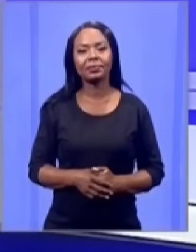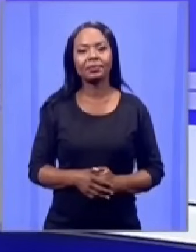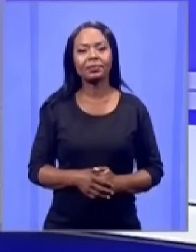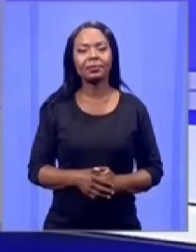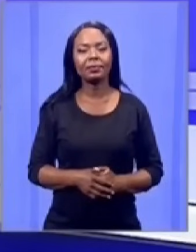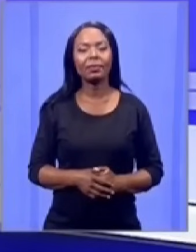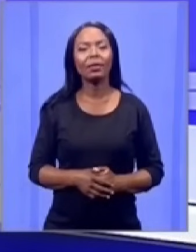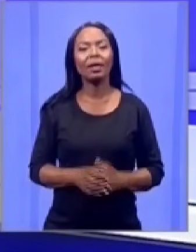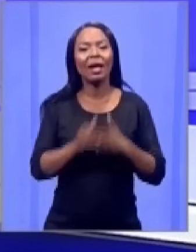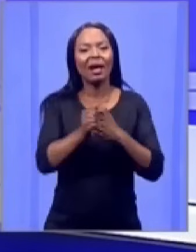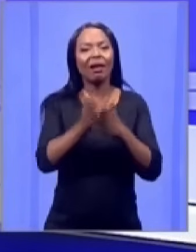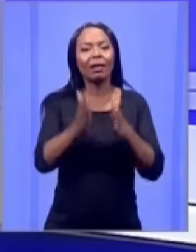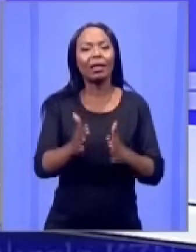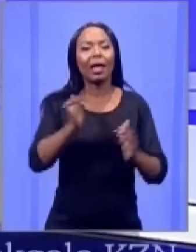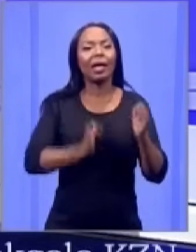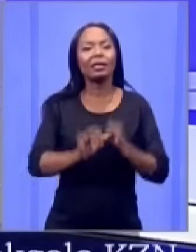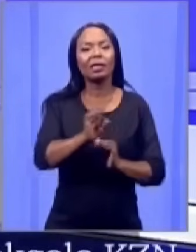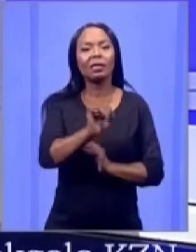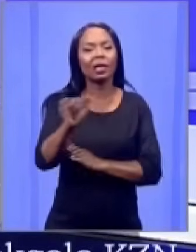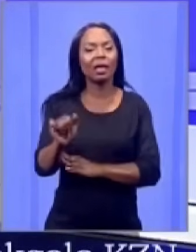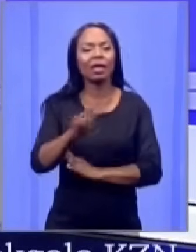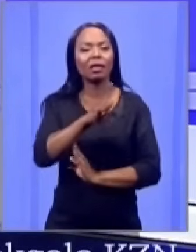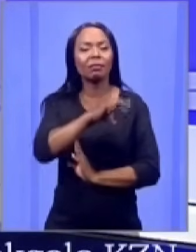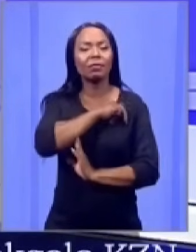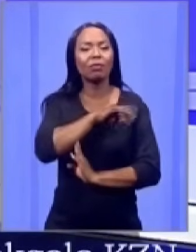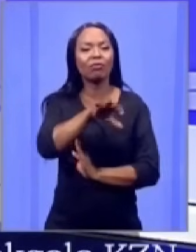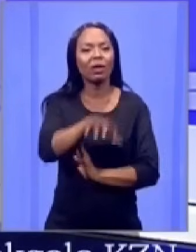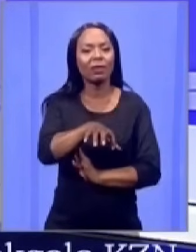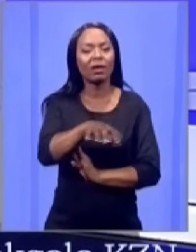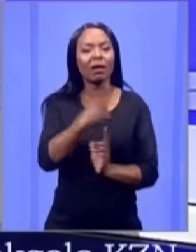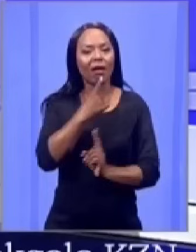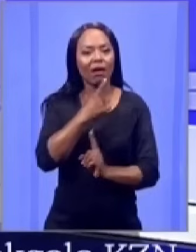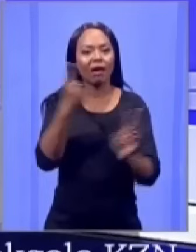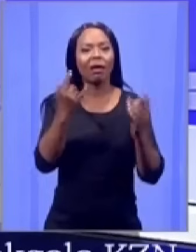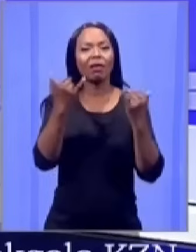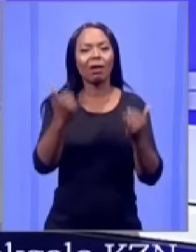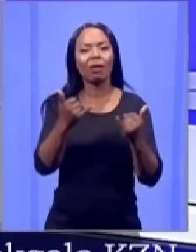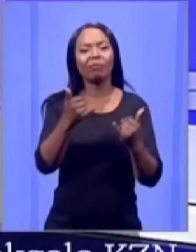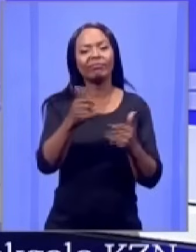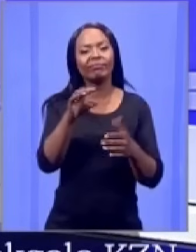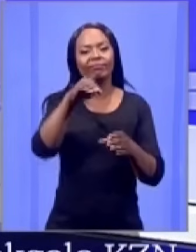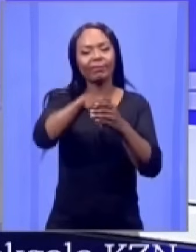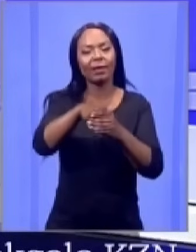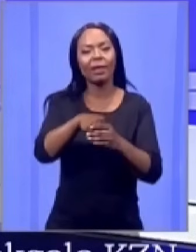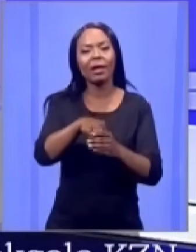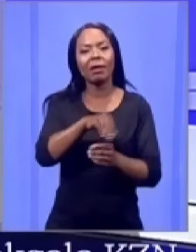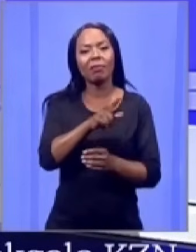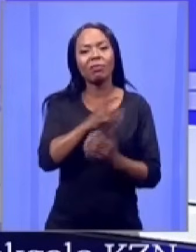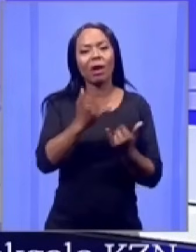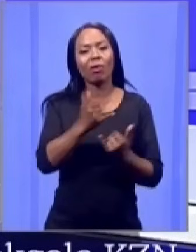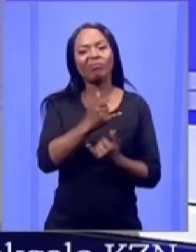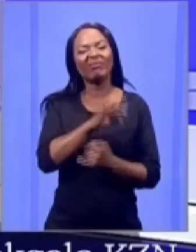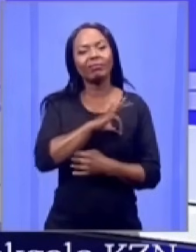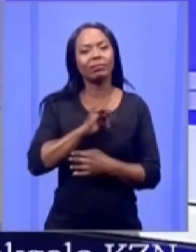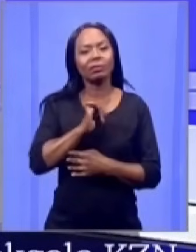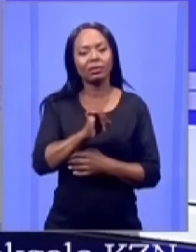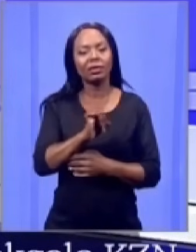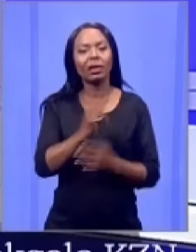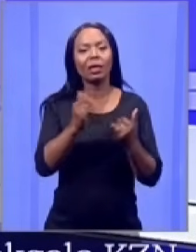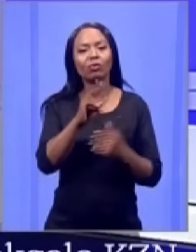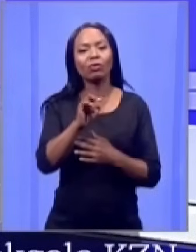Moetapele wa Action SA KwaZulu-Natal o phatlaladitse ho ba nkgetheng wa botonakgolo provinseng jwalo ka ho lokisetswa dikgetho tsa naha tsa